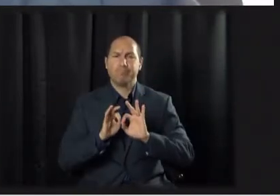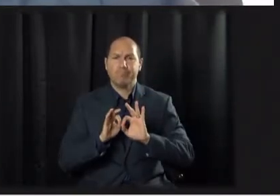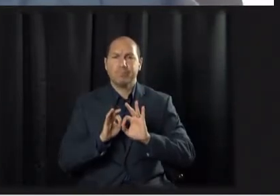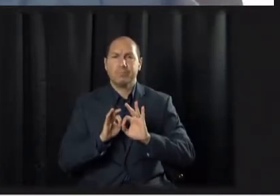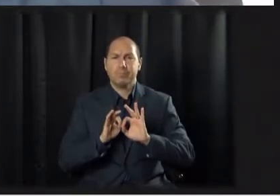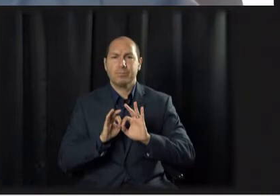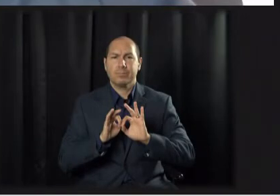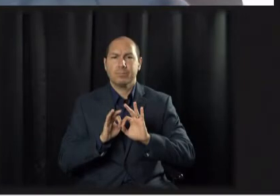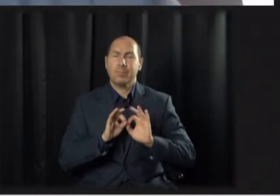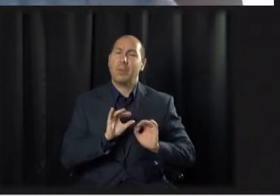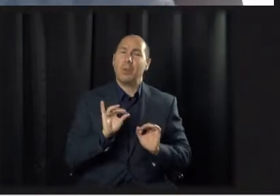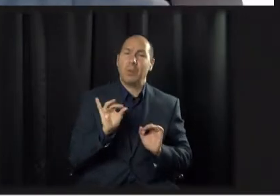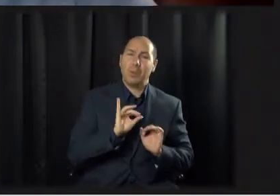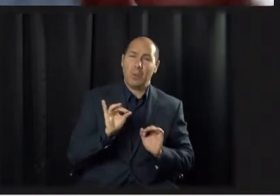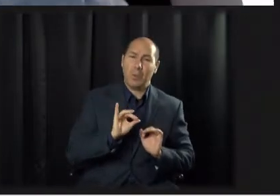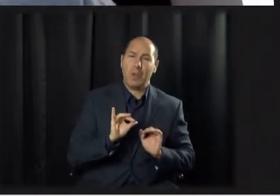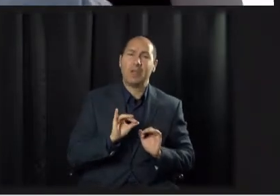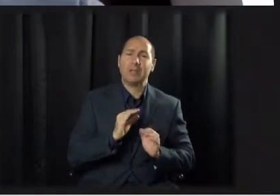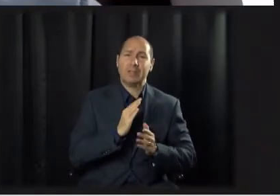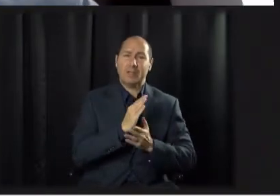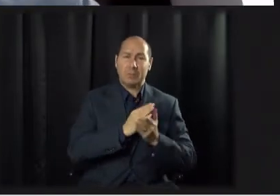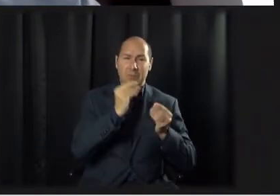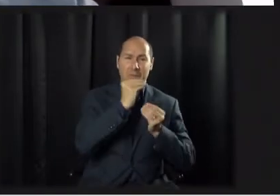some misinformation.